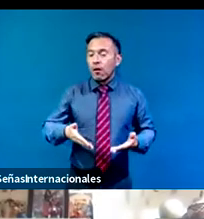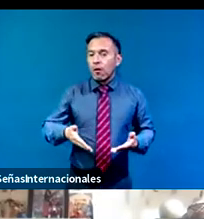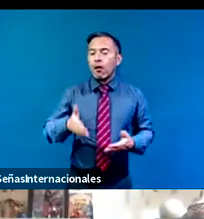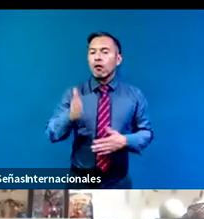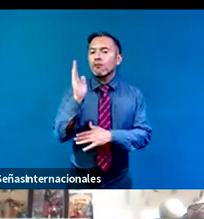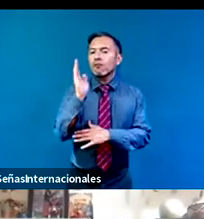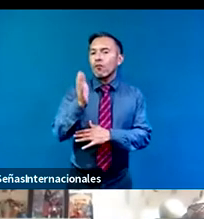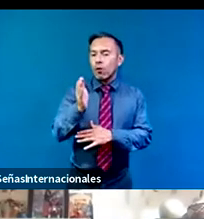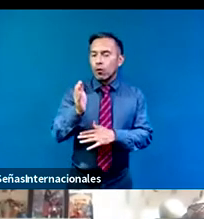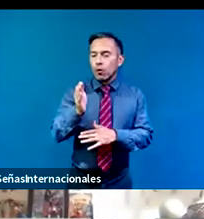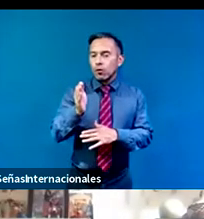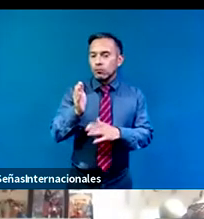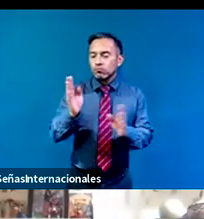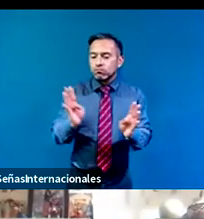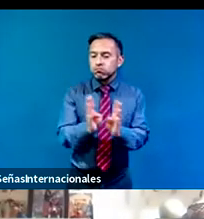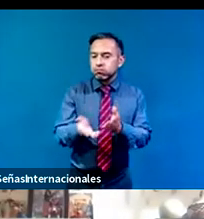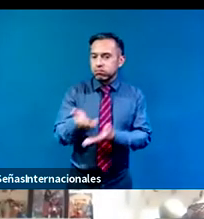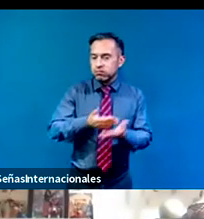Hello, everyone. Thank you for the question.